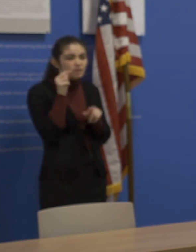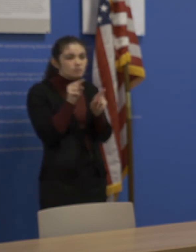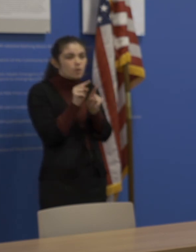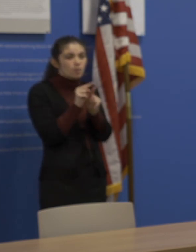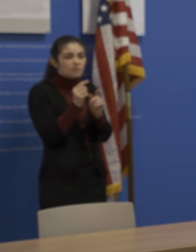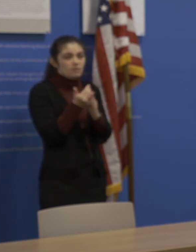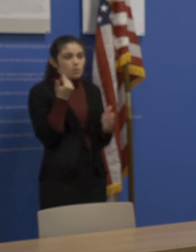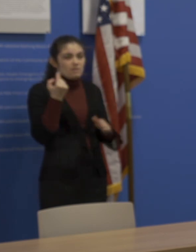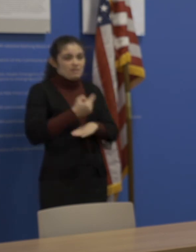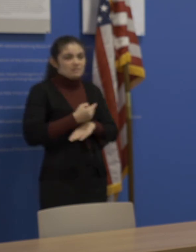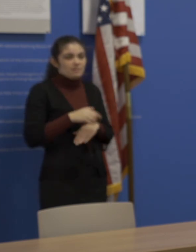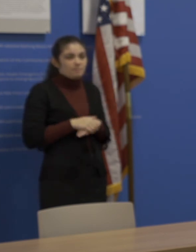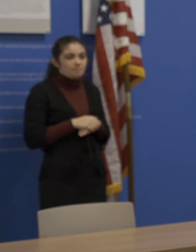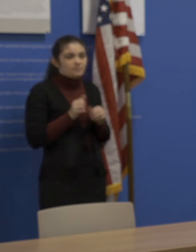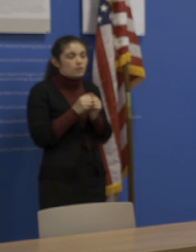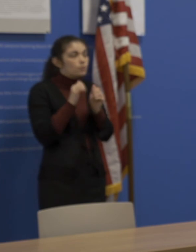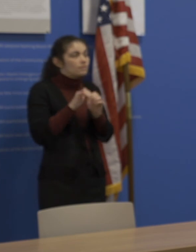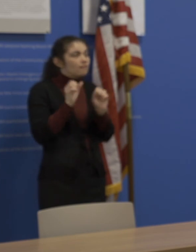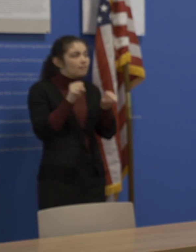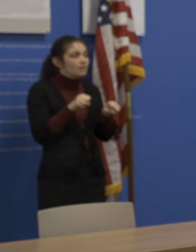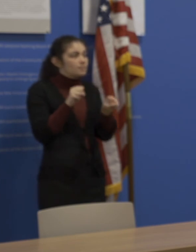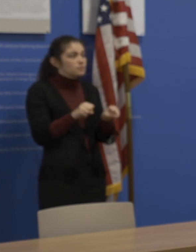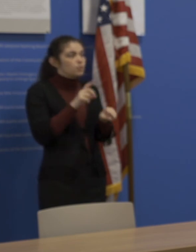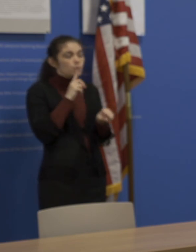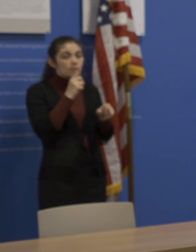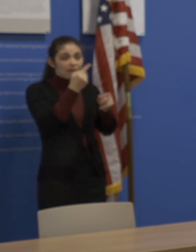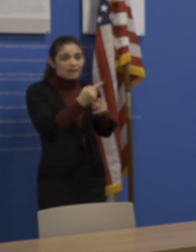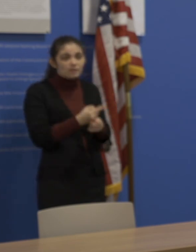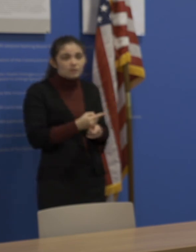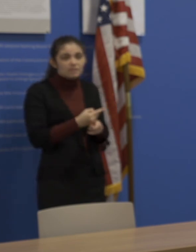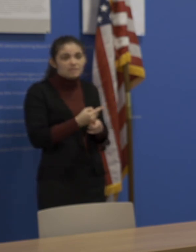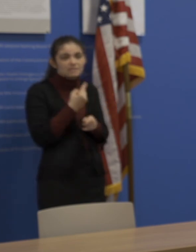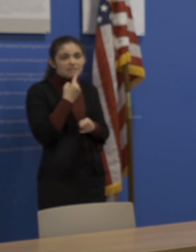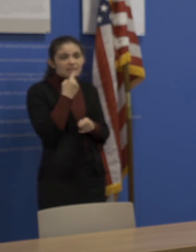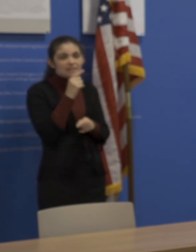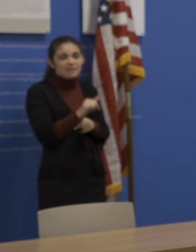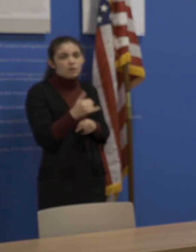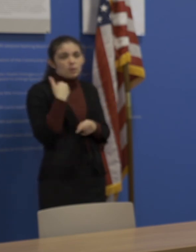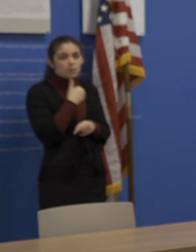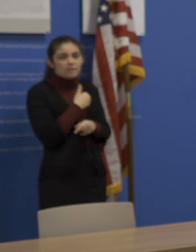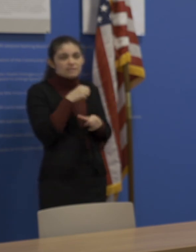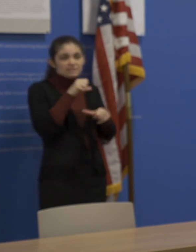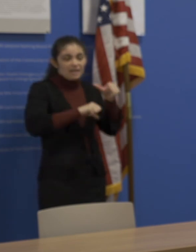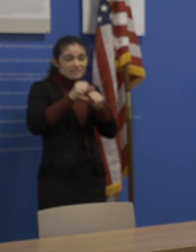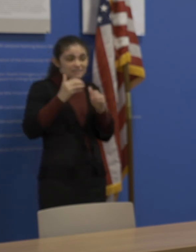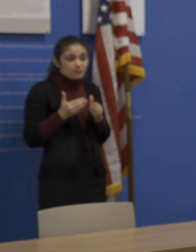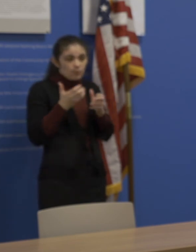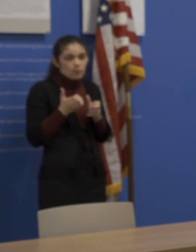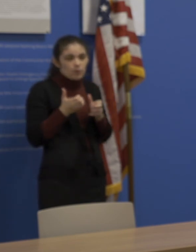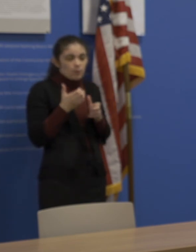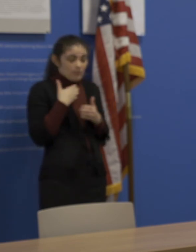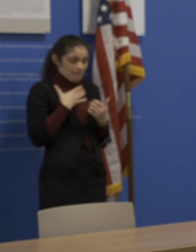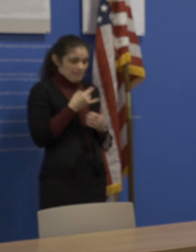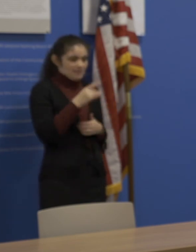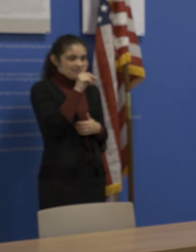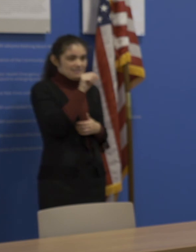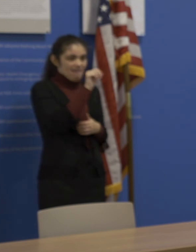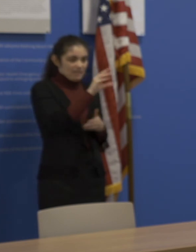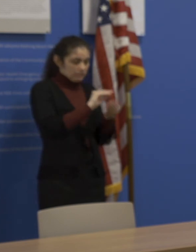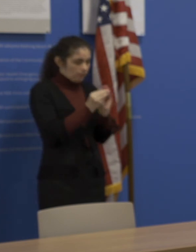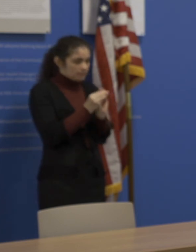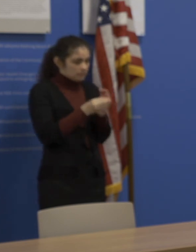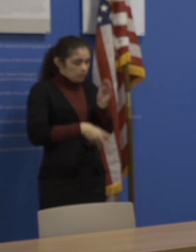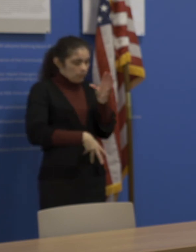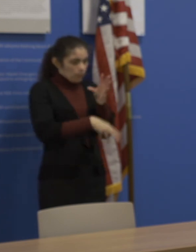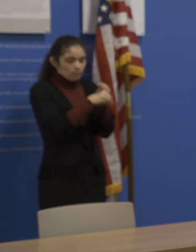prior days. So without being able to accurately predict in the way that we as scientists would love to do, we are all about data and we're using as much